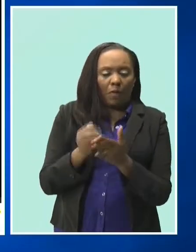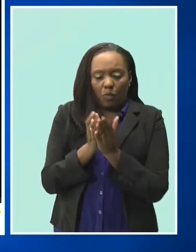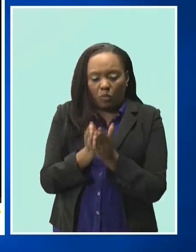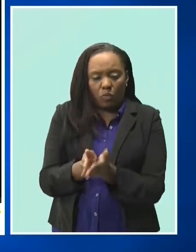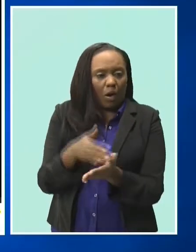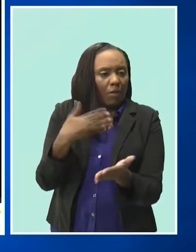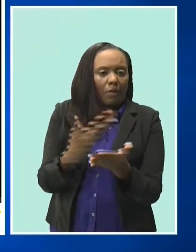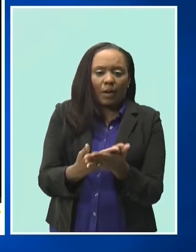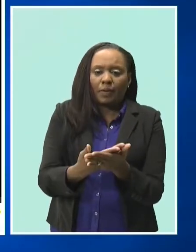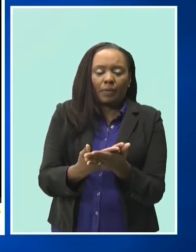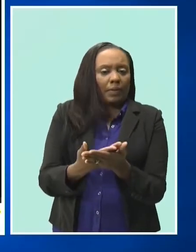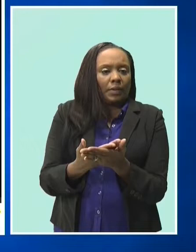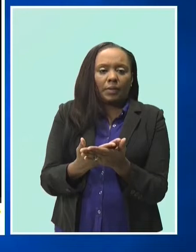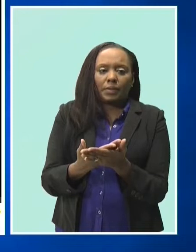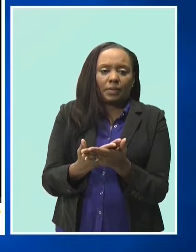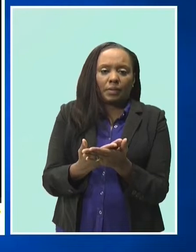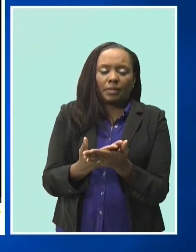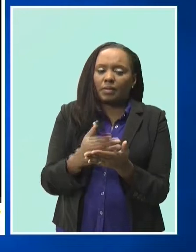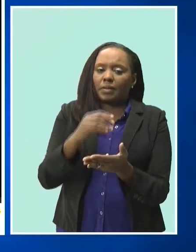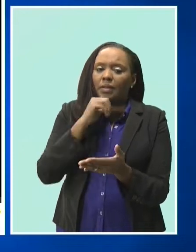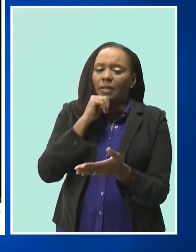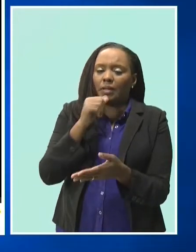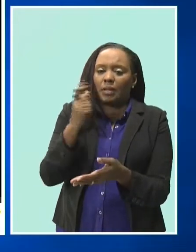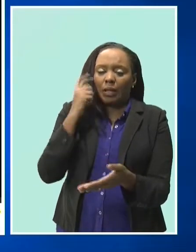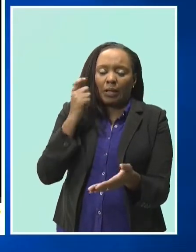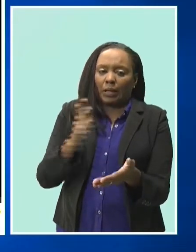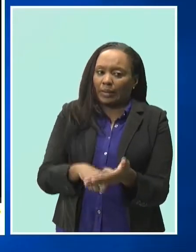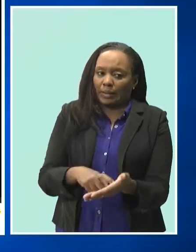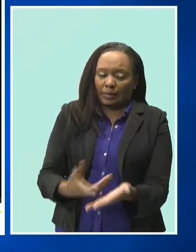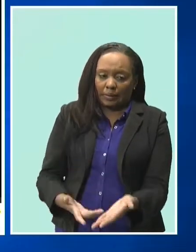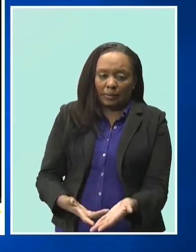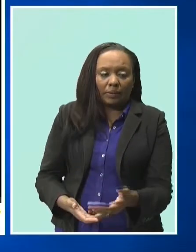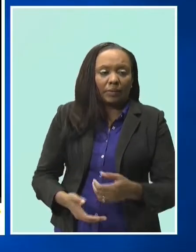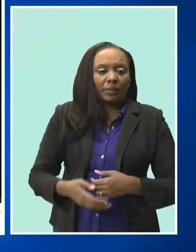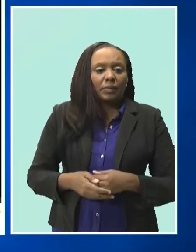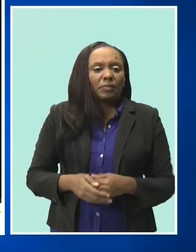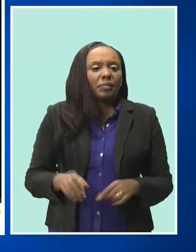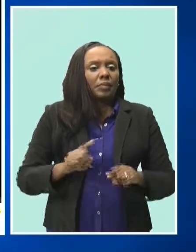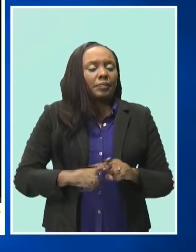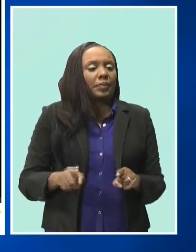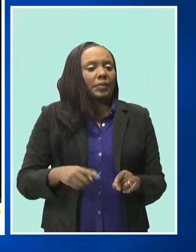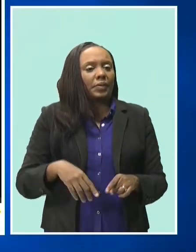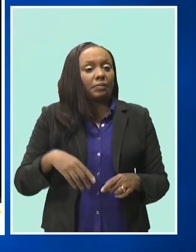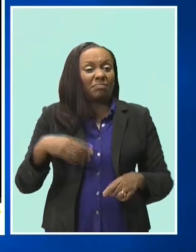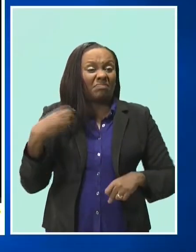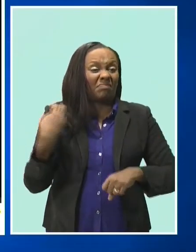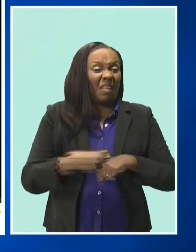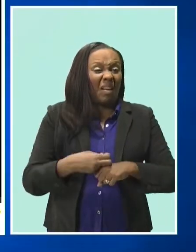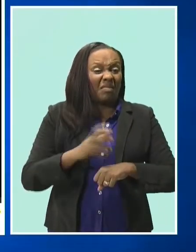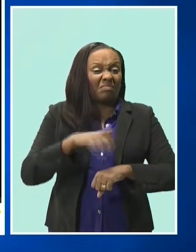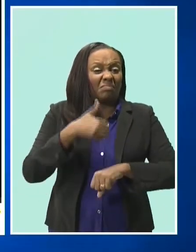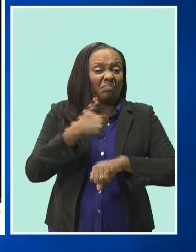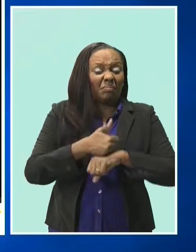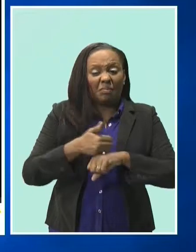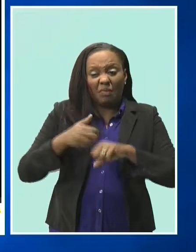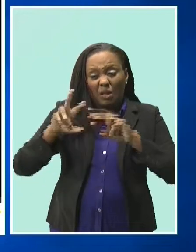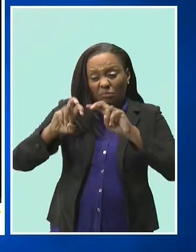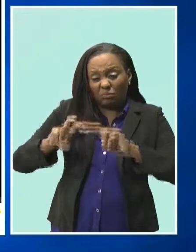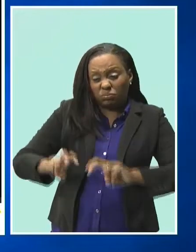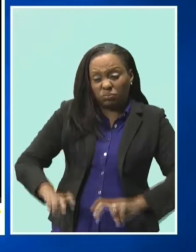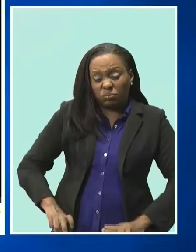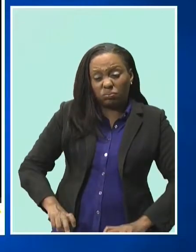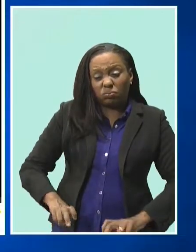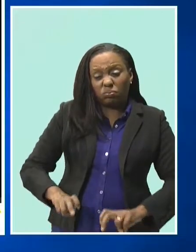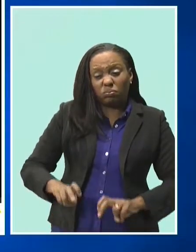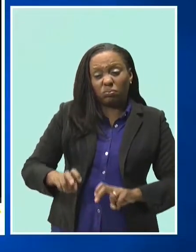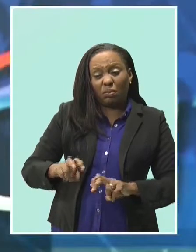that the testing that is available right now, it is very difficult to implement at the entry